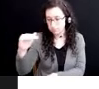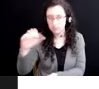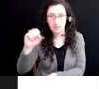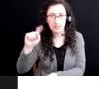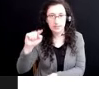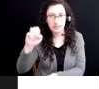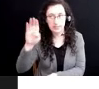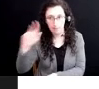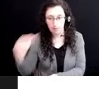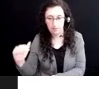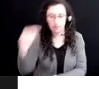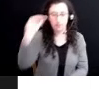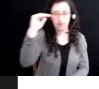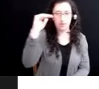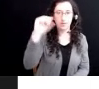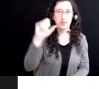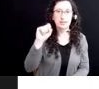But basically,